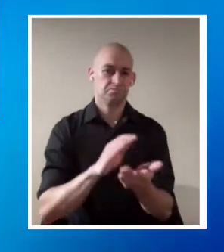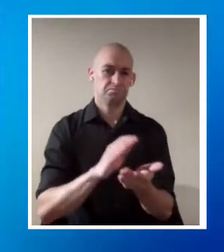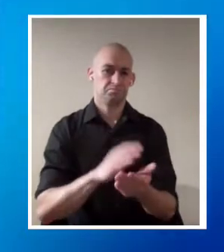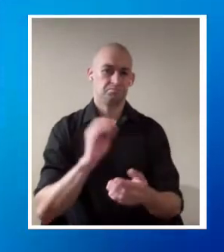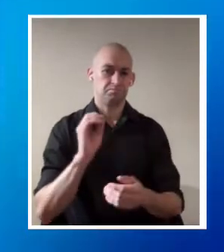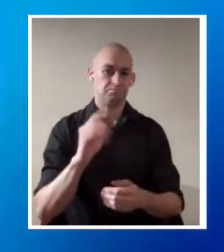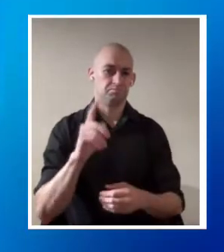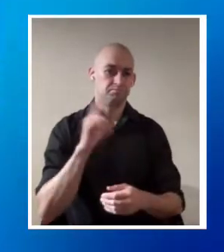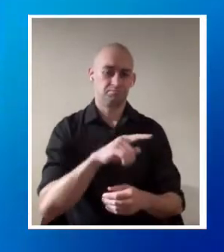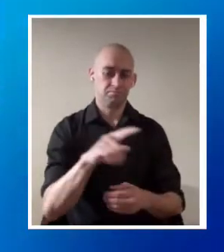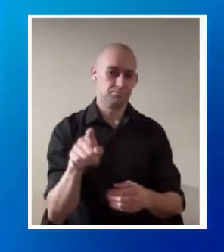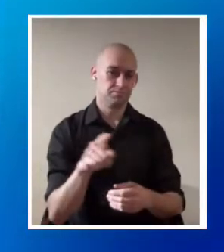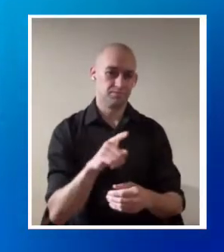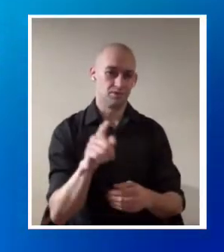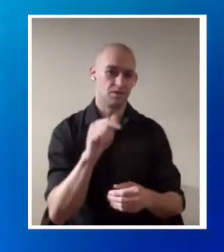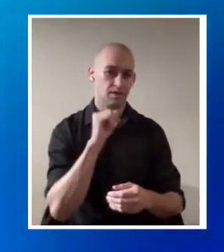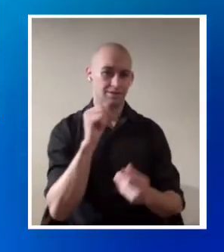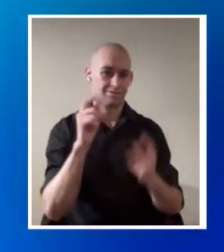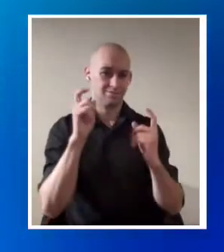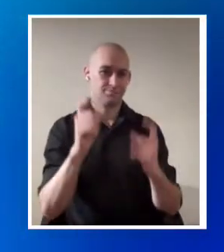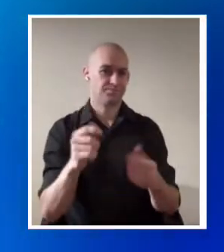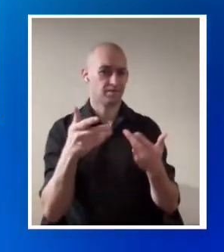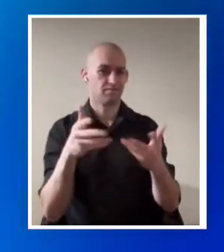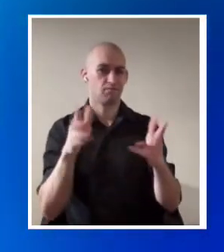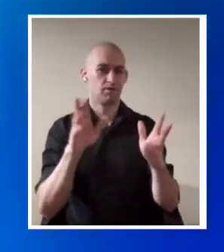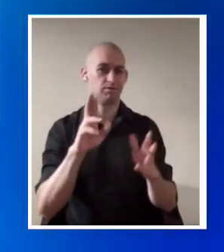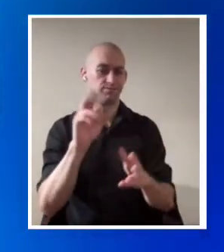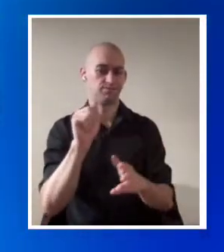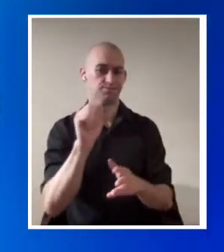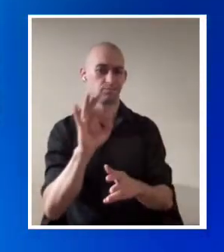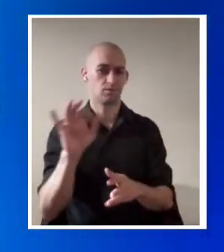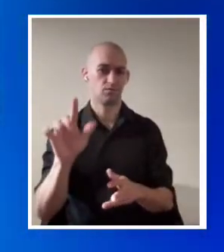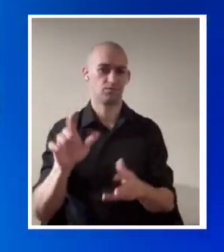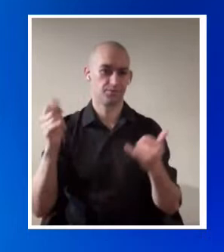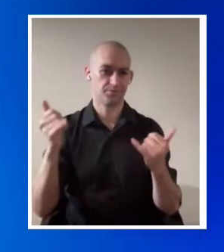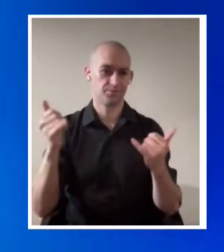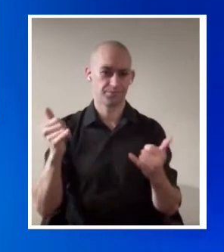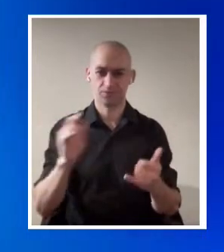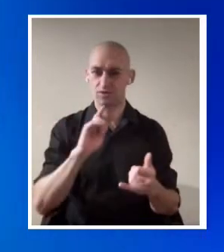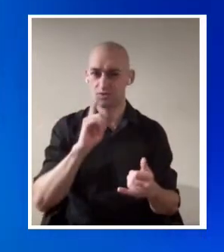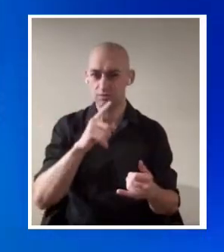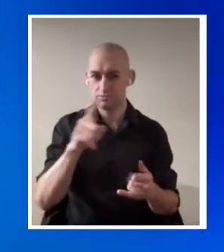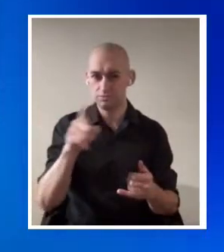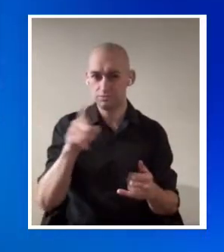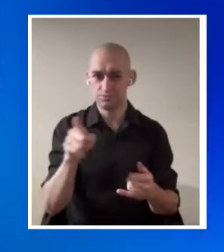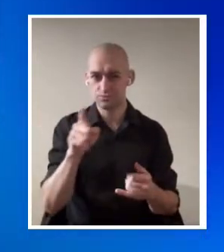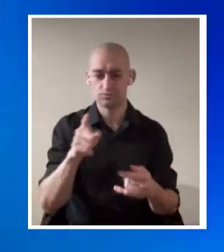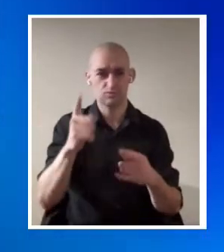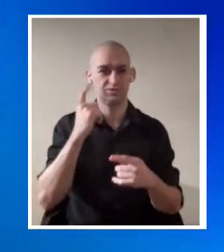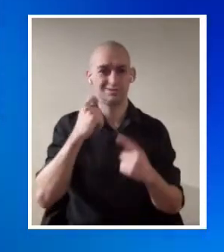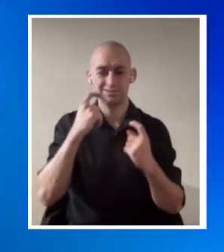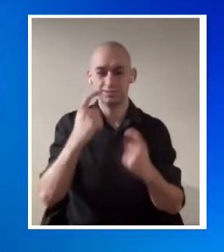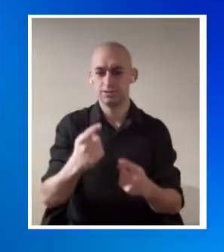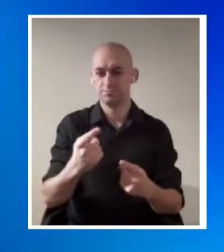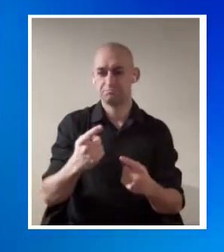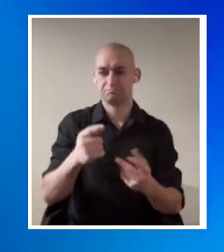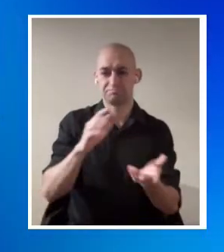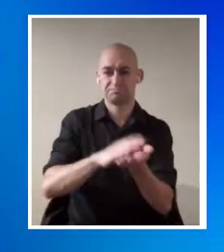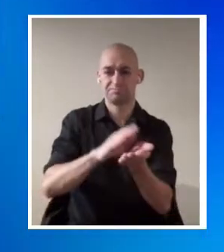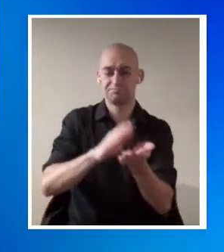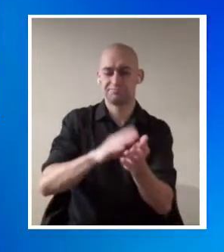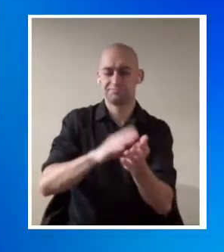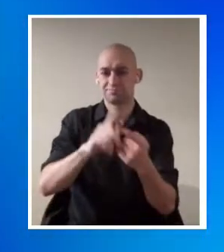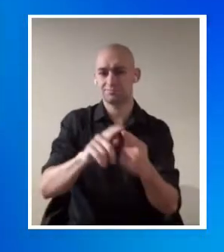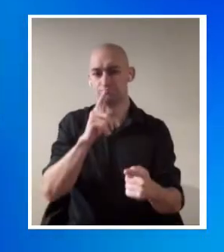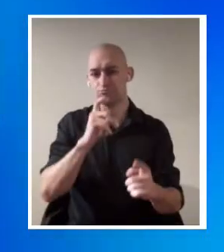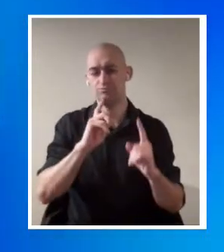you're not giving away a raffle right now, are you? Or are you just saying like congratulations to those who entered correct or who answered correct,